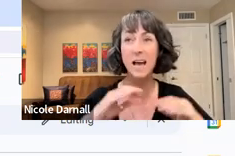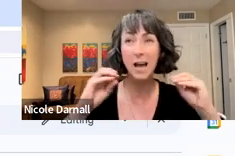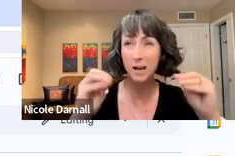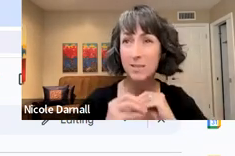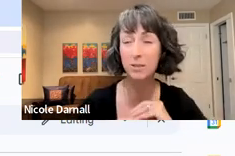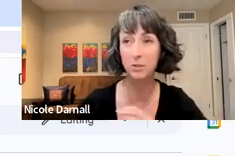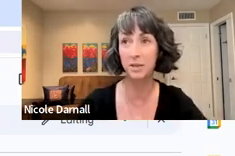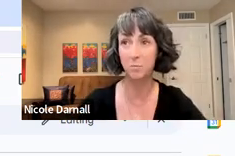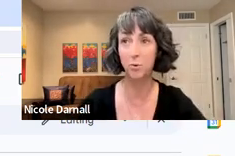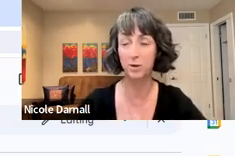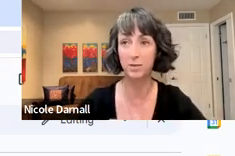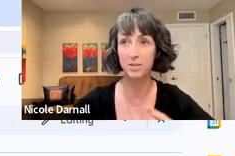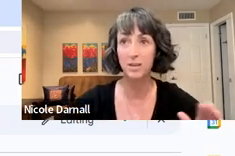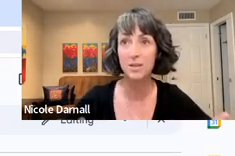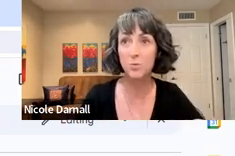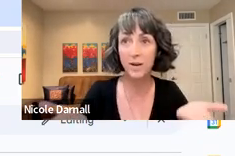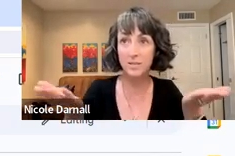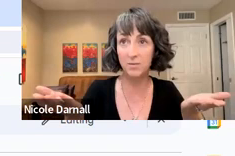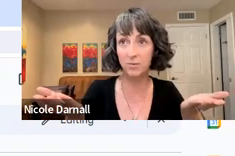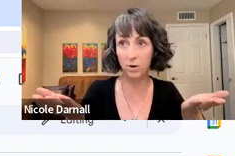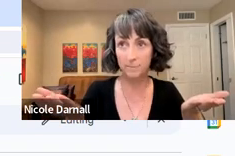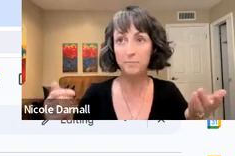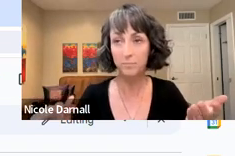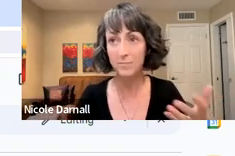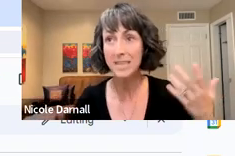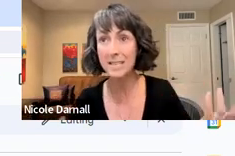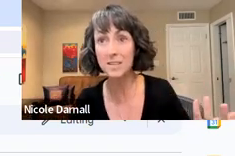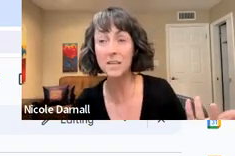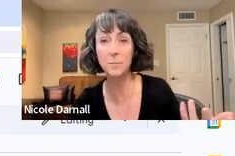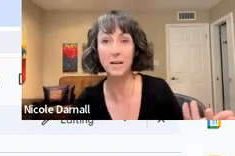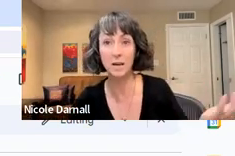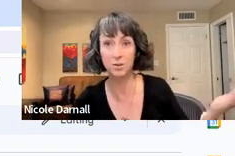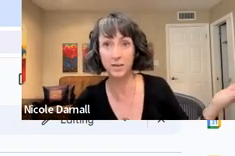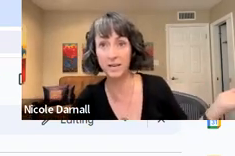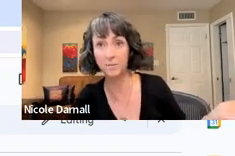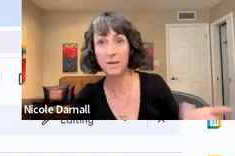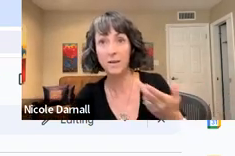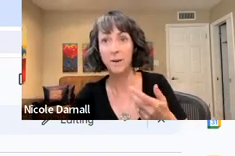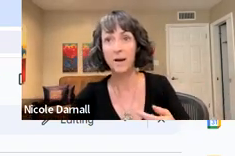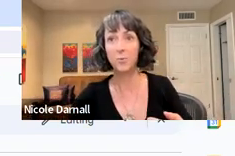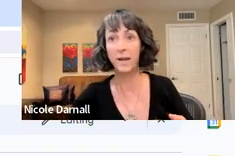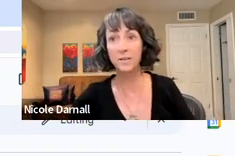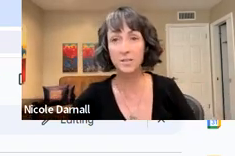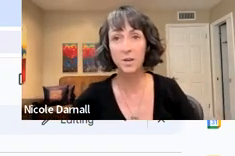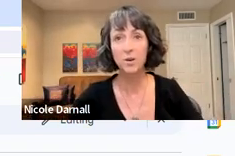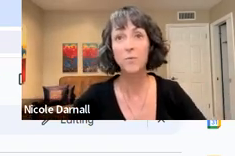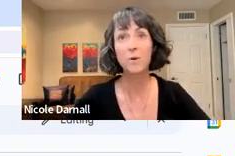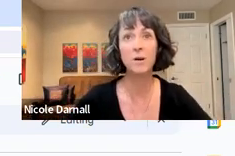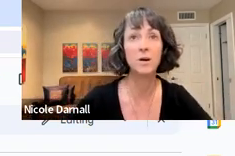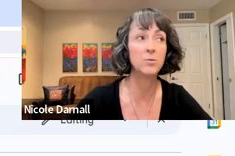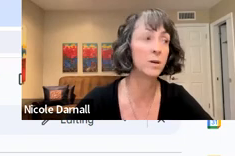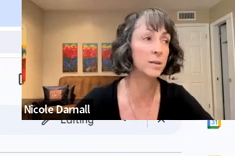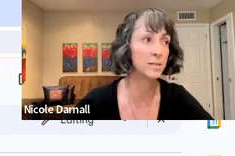It's absolutely important to raise the floor and to think about how creating pathways